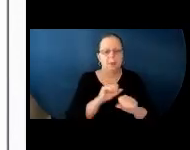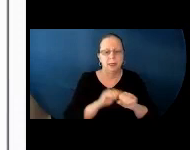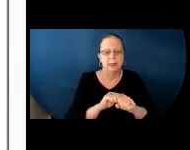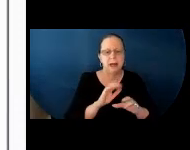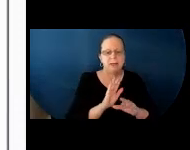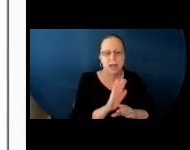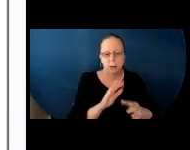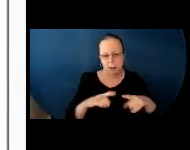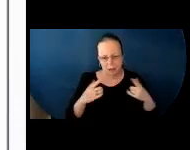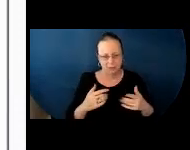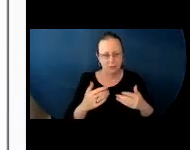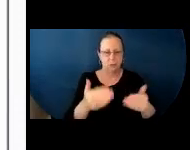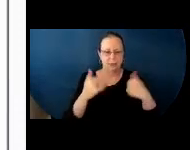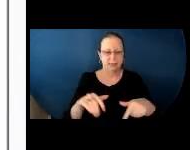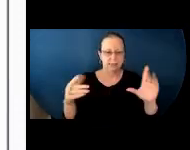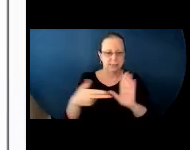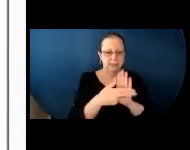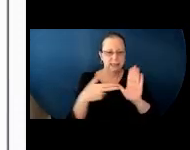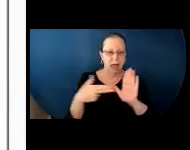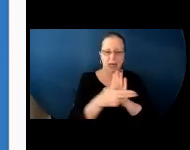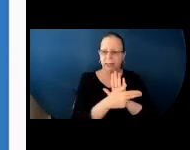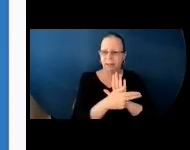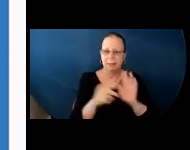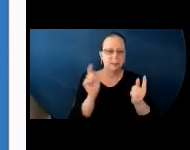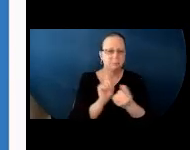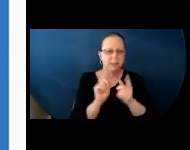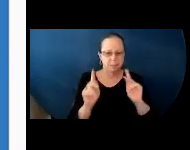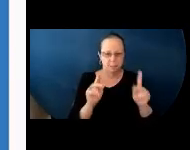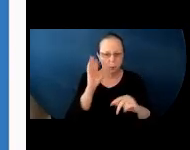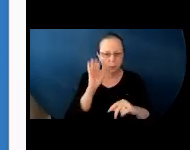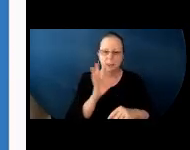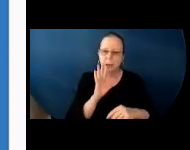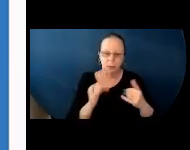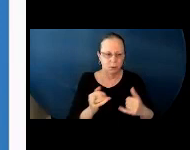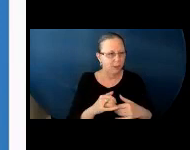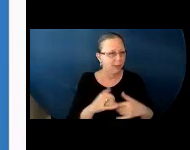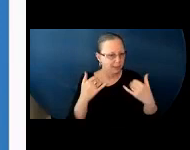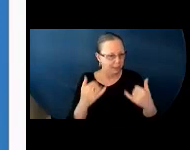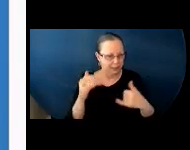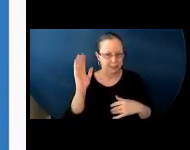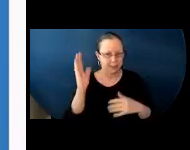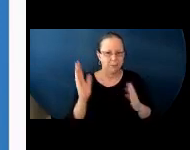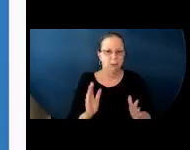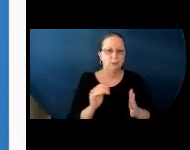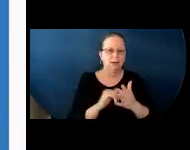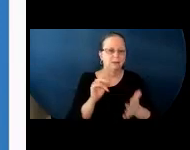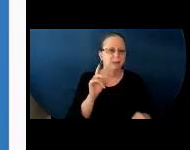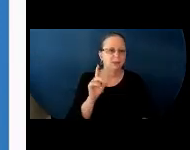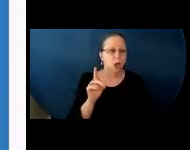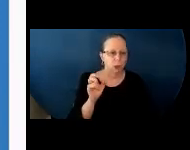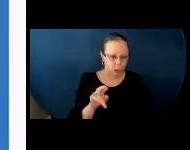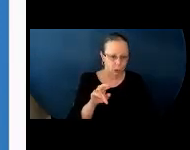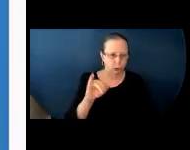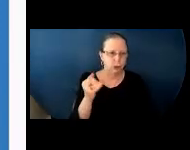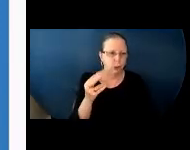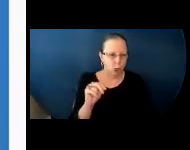next slide, please. Let's meet the people who are going to be talking today. Today's speakers, we have Dr. John Mcnaught,